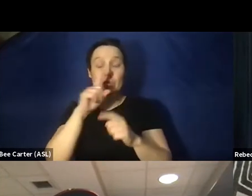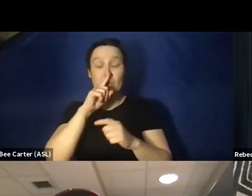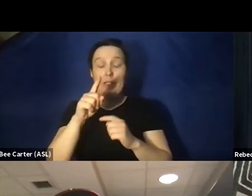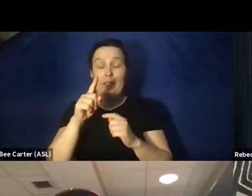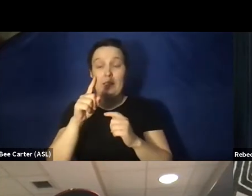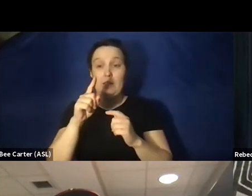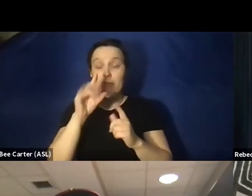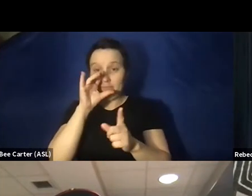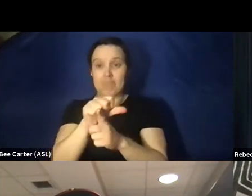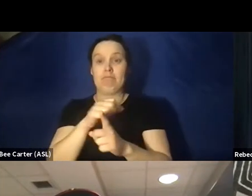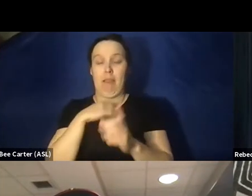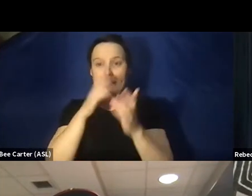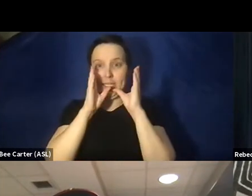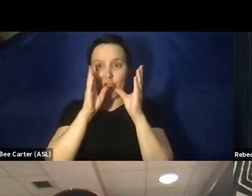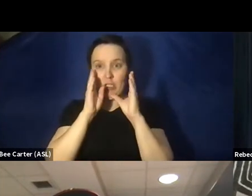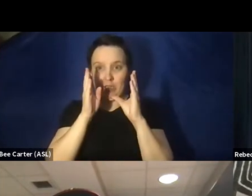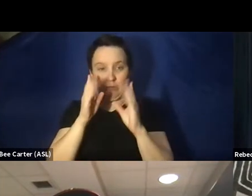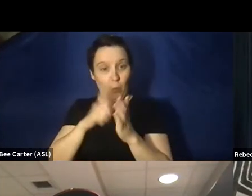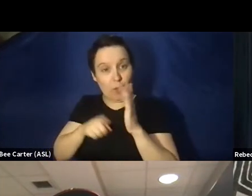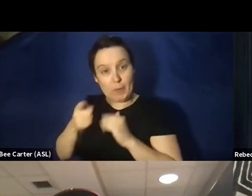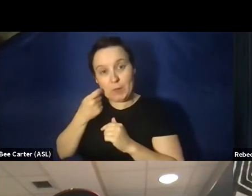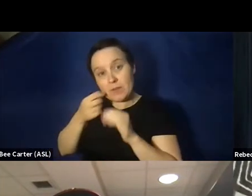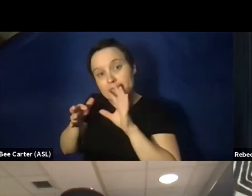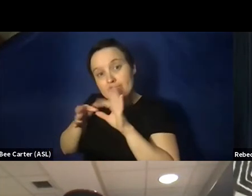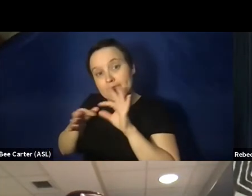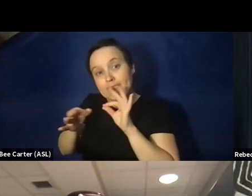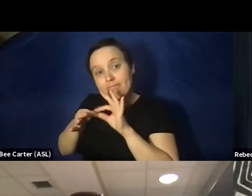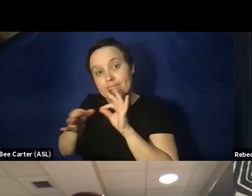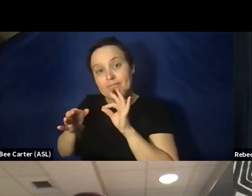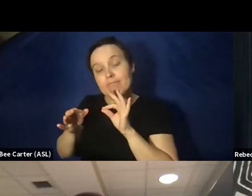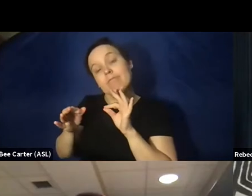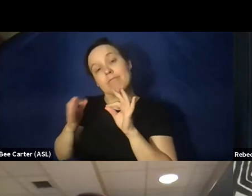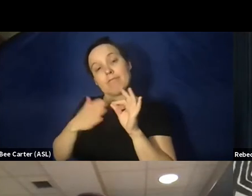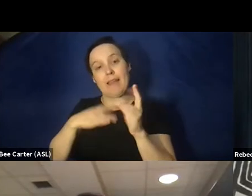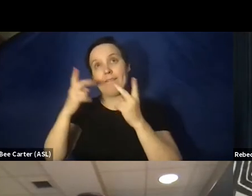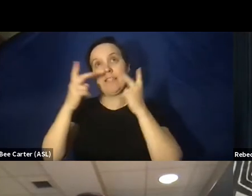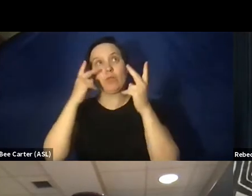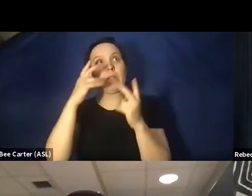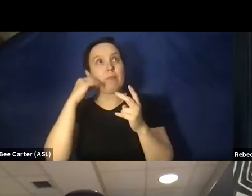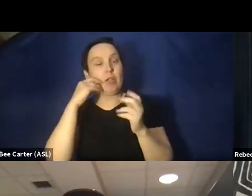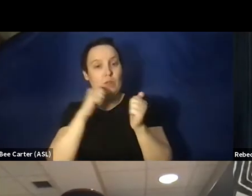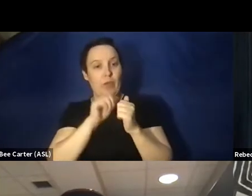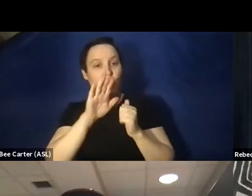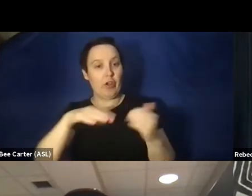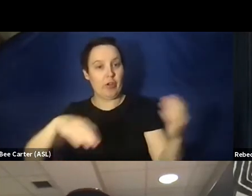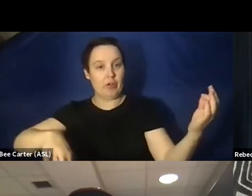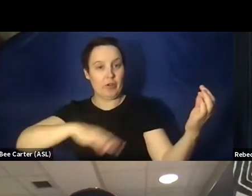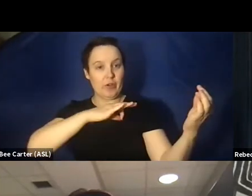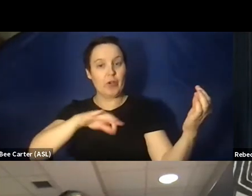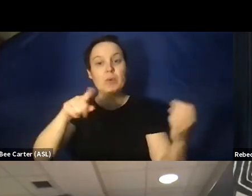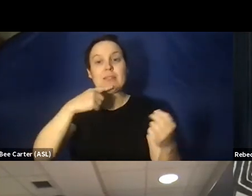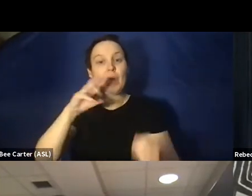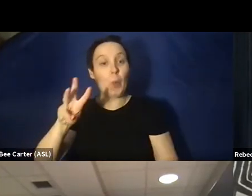really tied into the visual experience of Rebecca M's piece were the word Western and